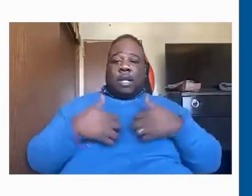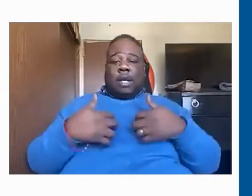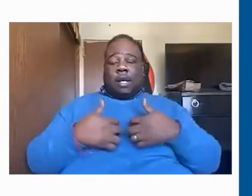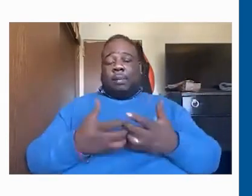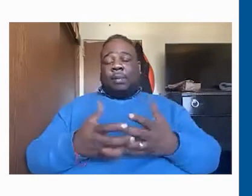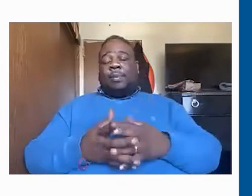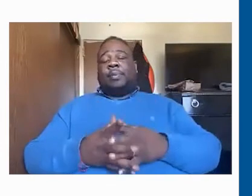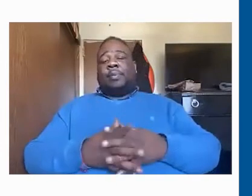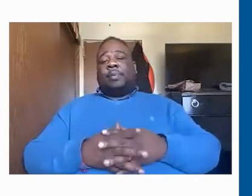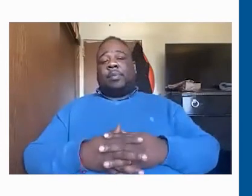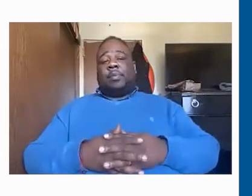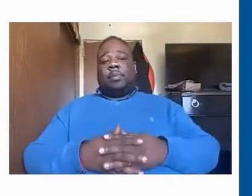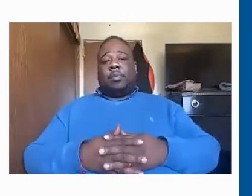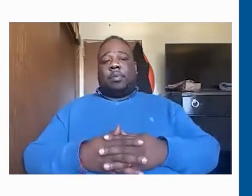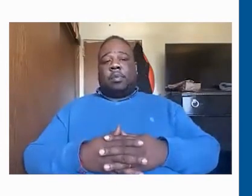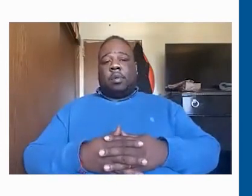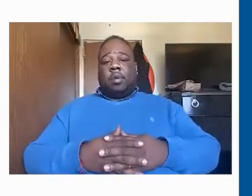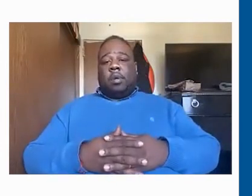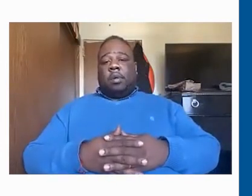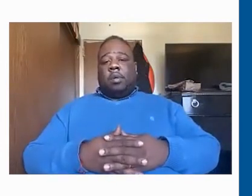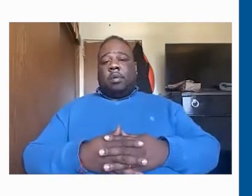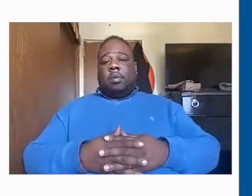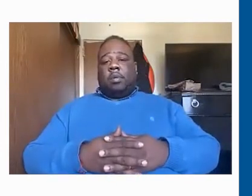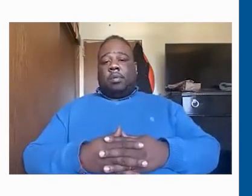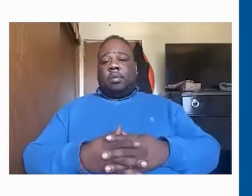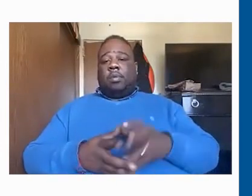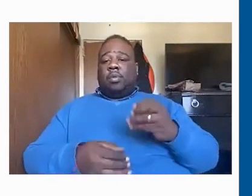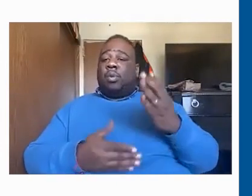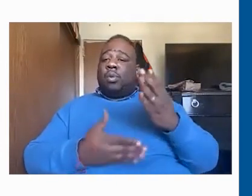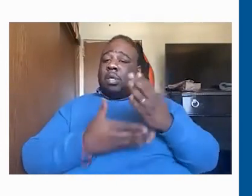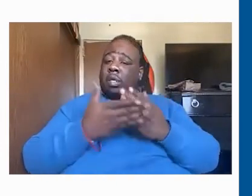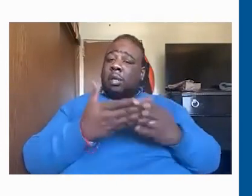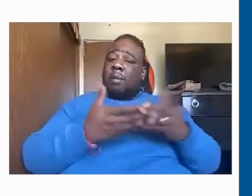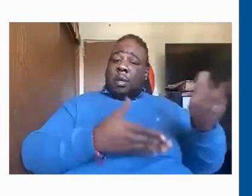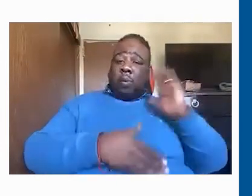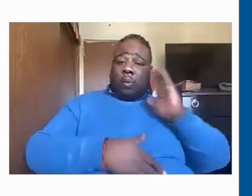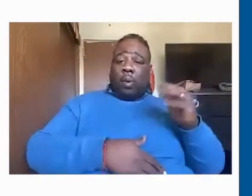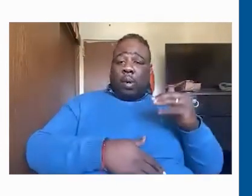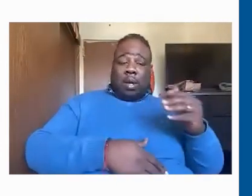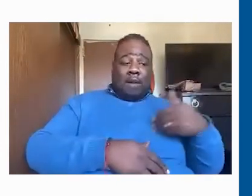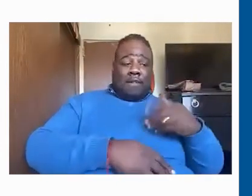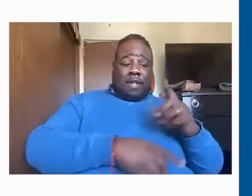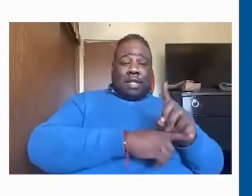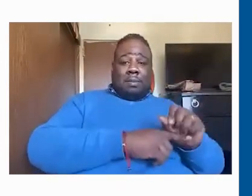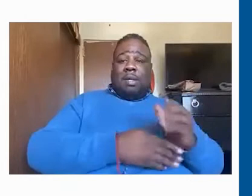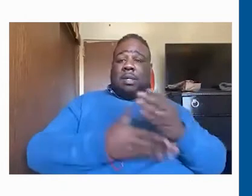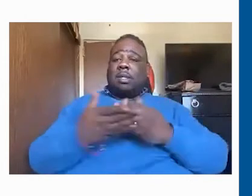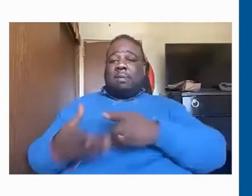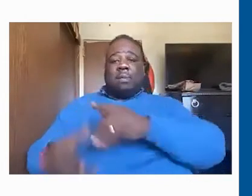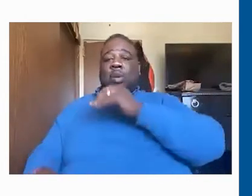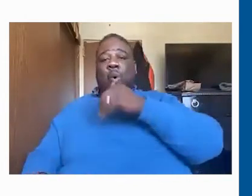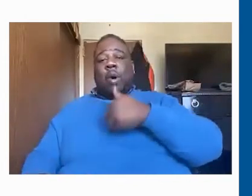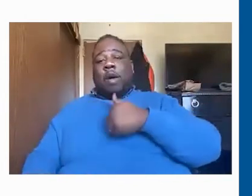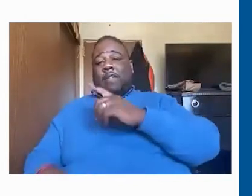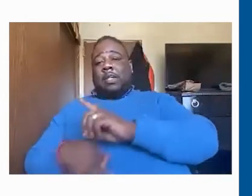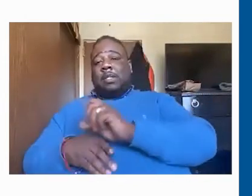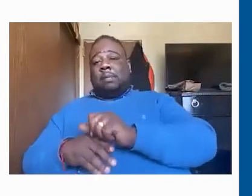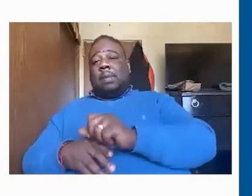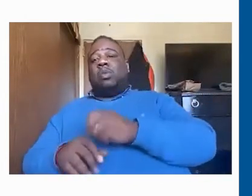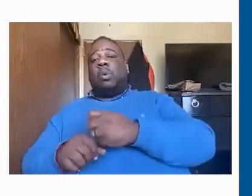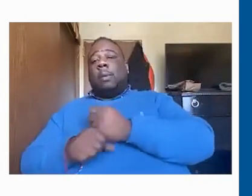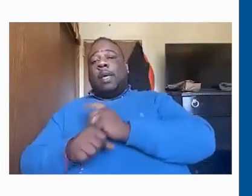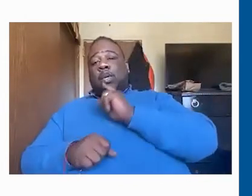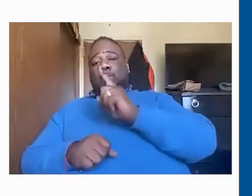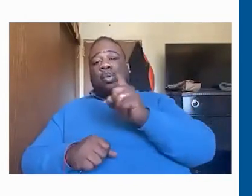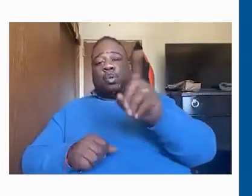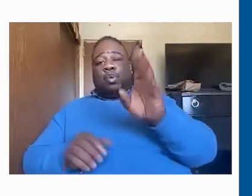bag may vary, as far as supplies. Some people may not need certain supplies. Others, like a person with a disability, they may need